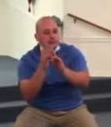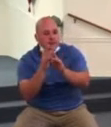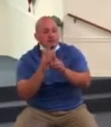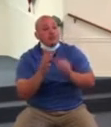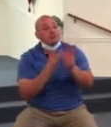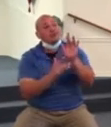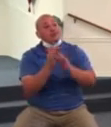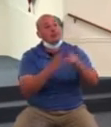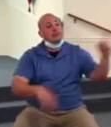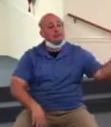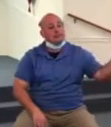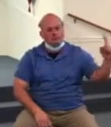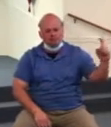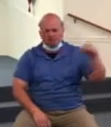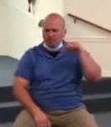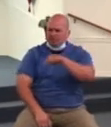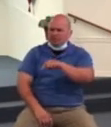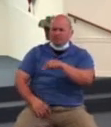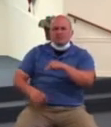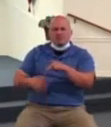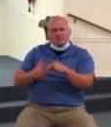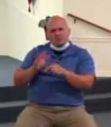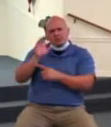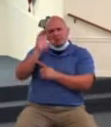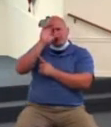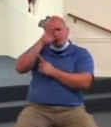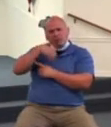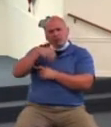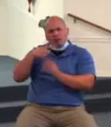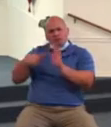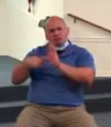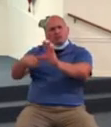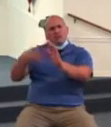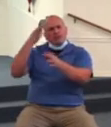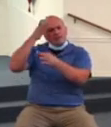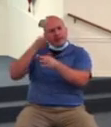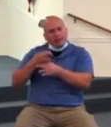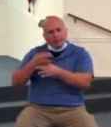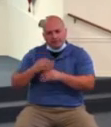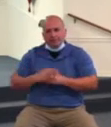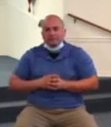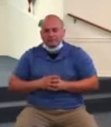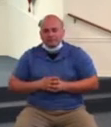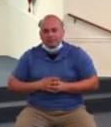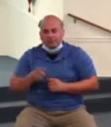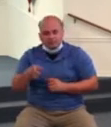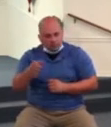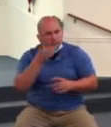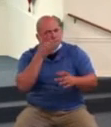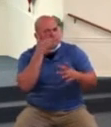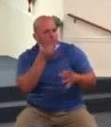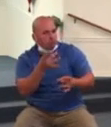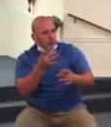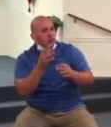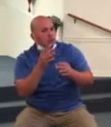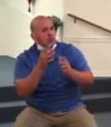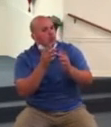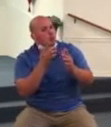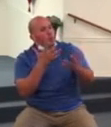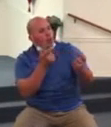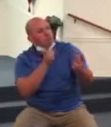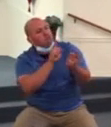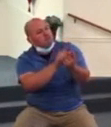That's an unusual demonstration of faith. He's interested in Jesus, which might be just a